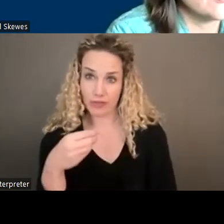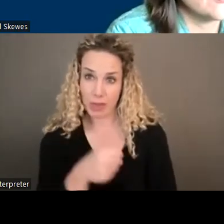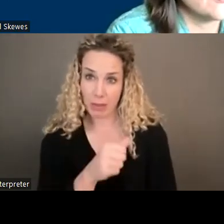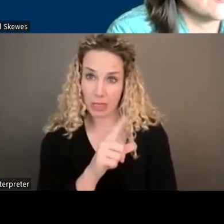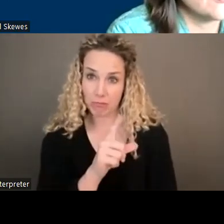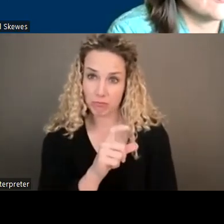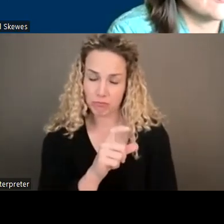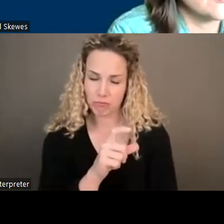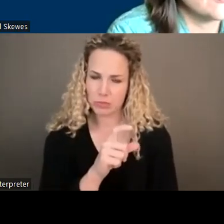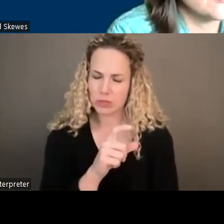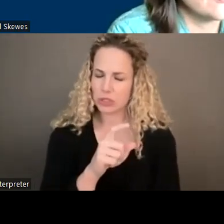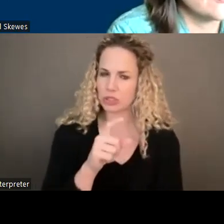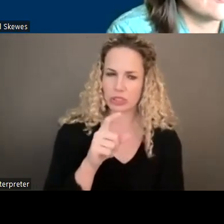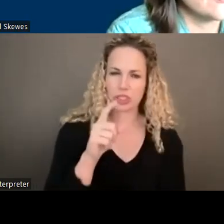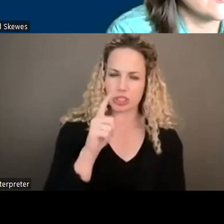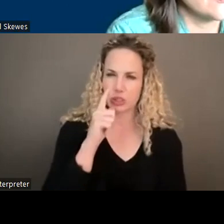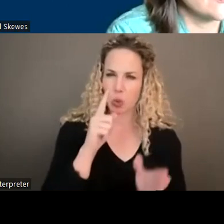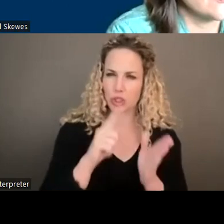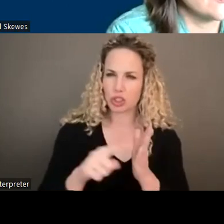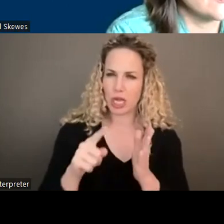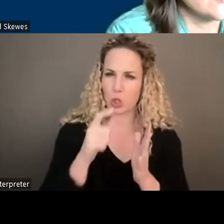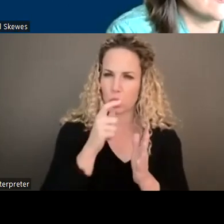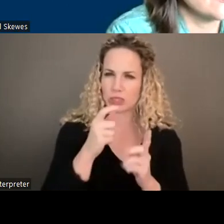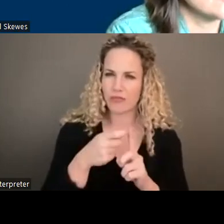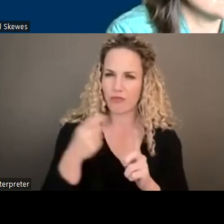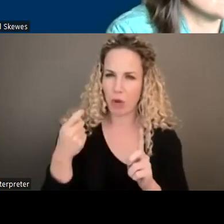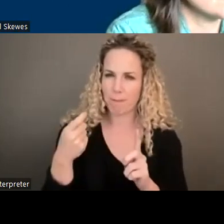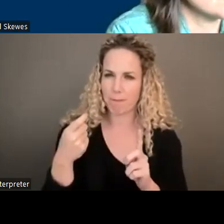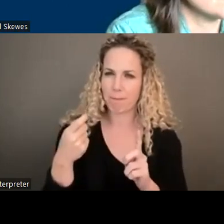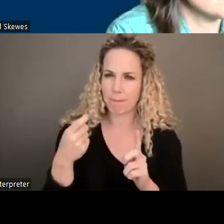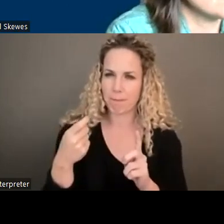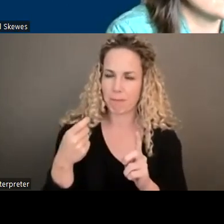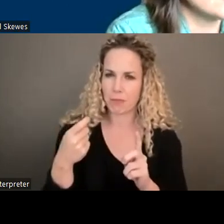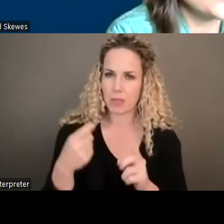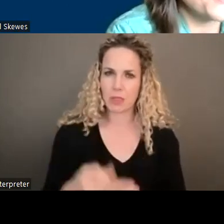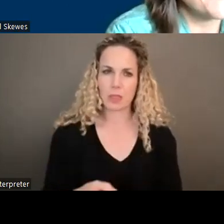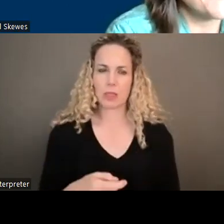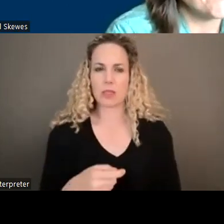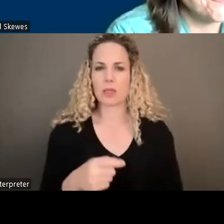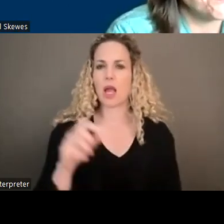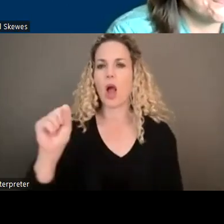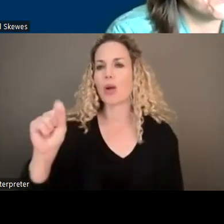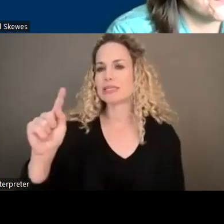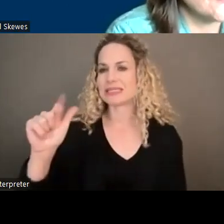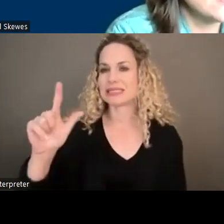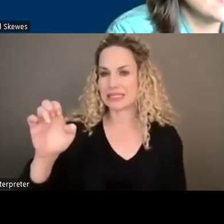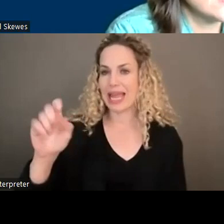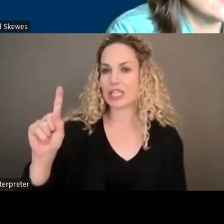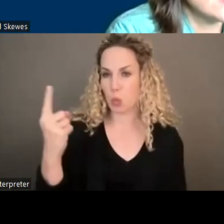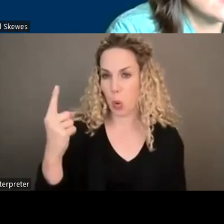permíteme. She's gonna check. Es Stage 1. Stage 1. Stage 1.